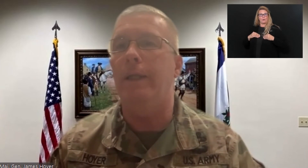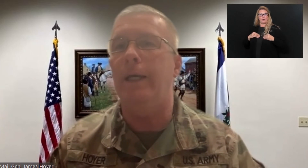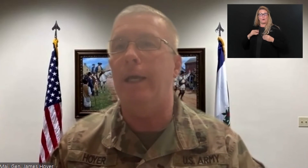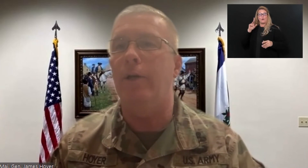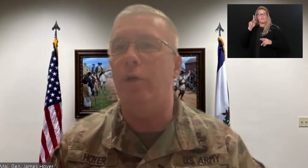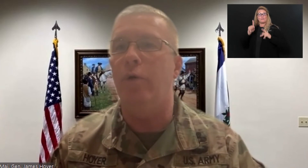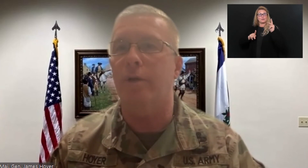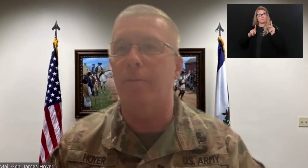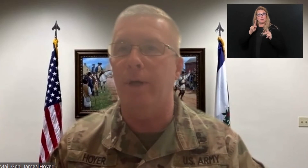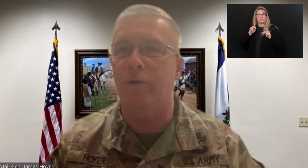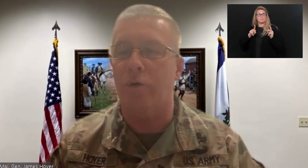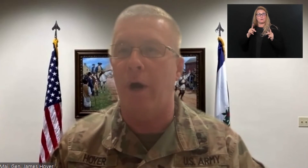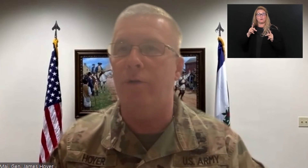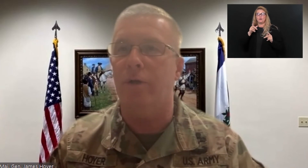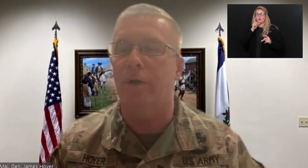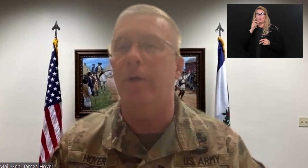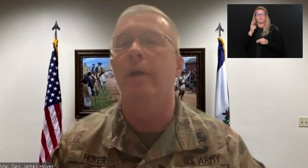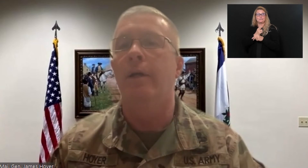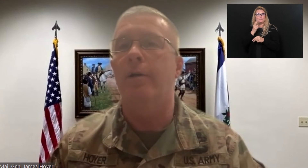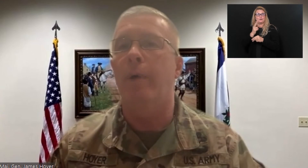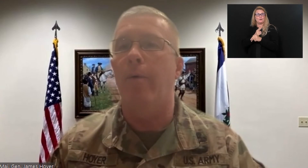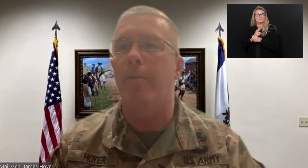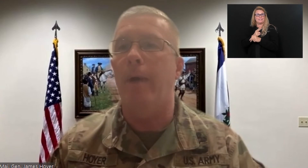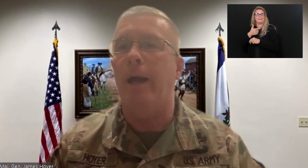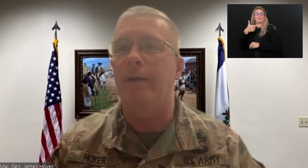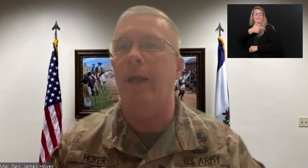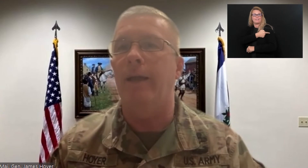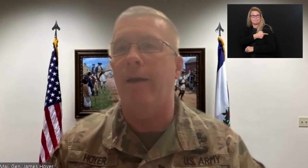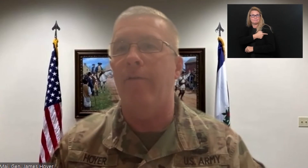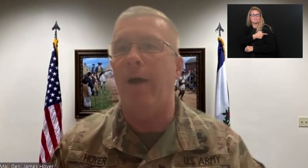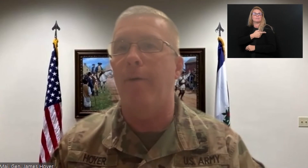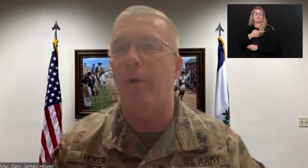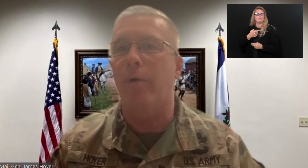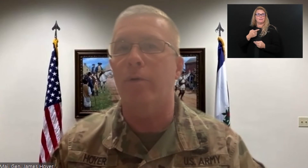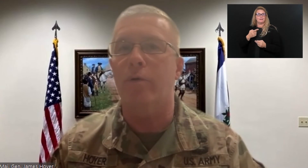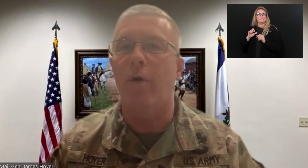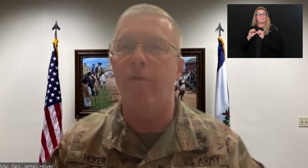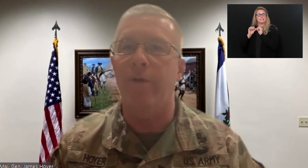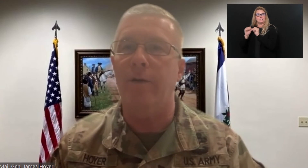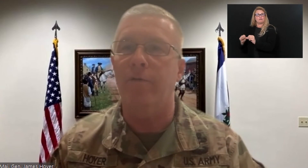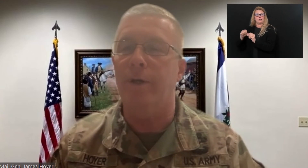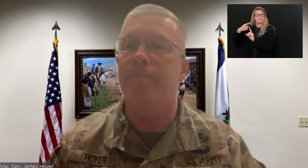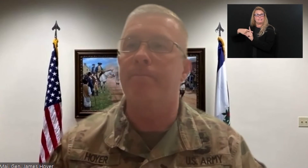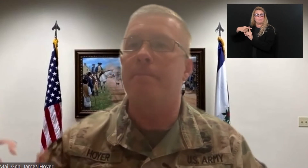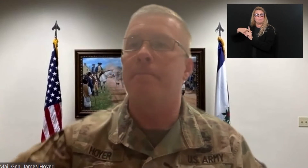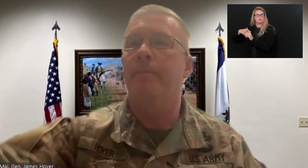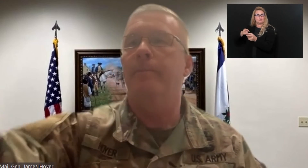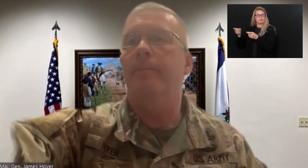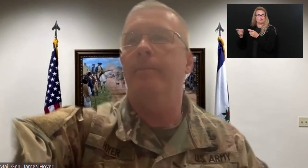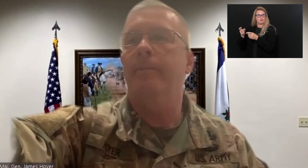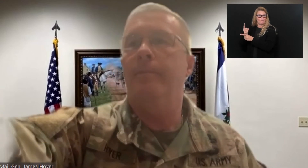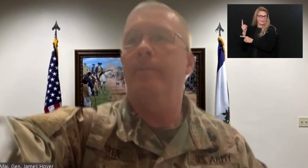are doing the end use administration to be able to maintain that environmental control effectively.